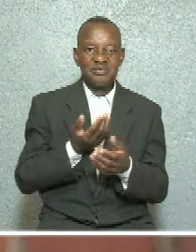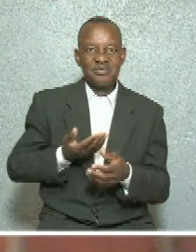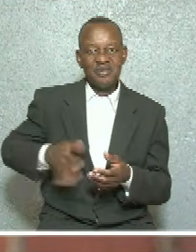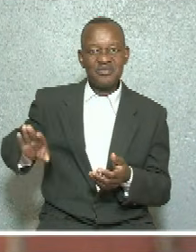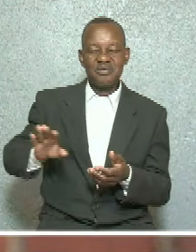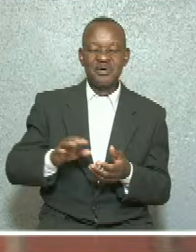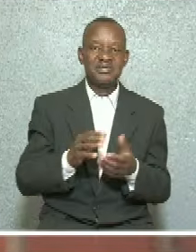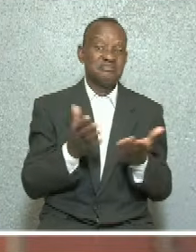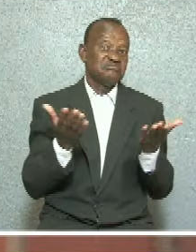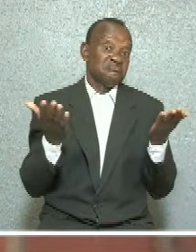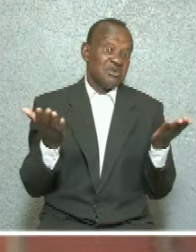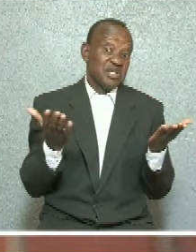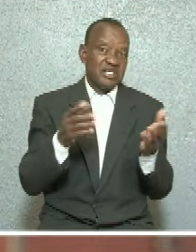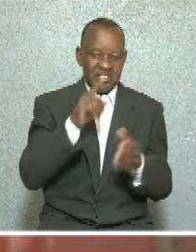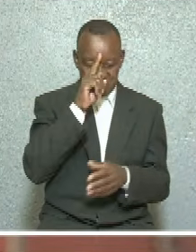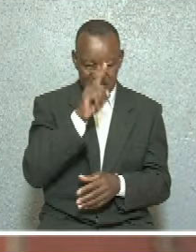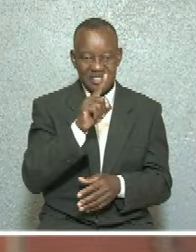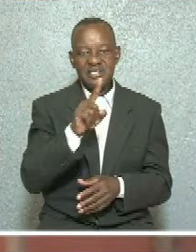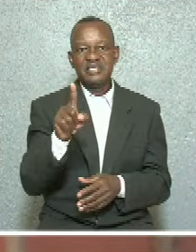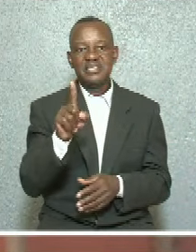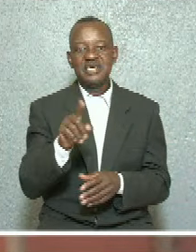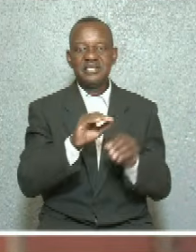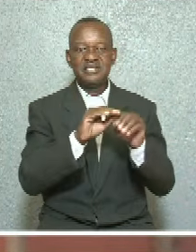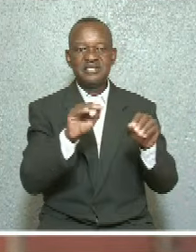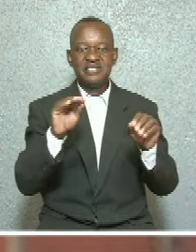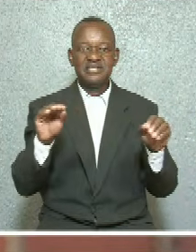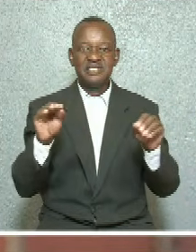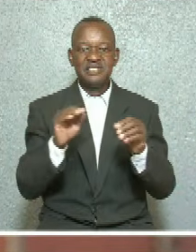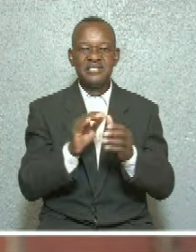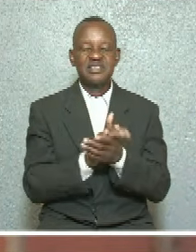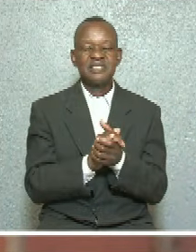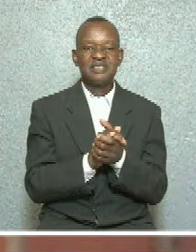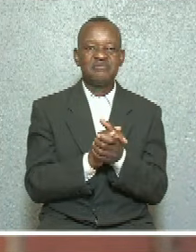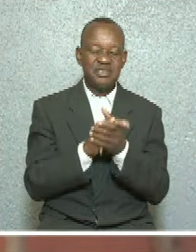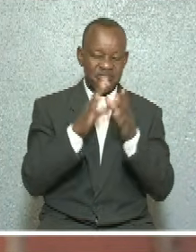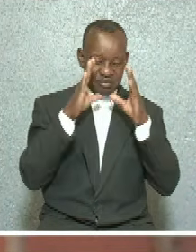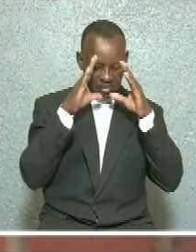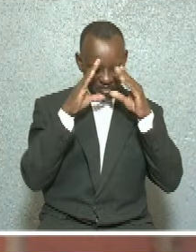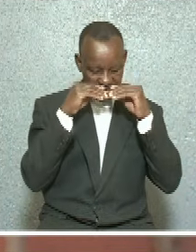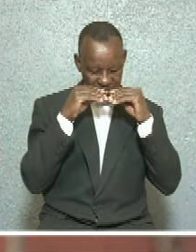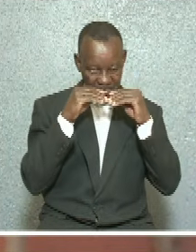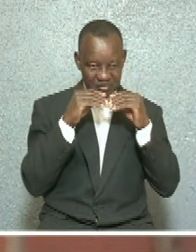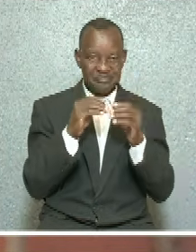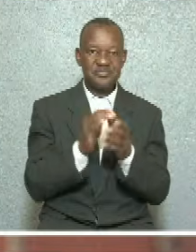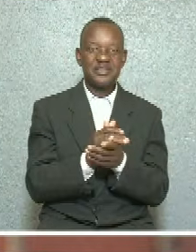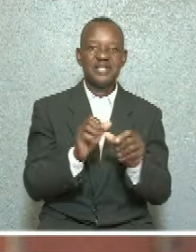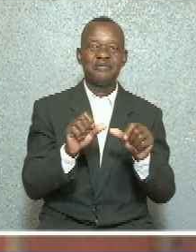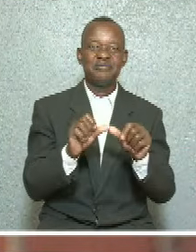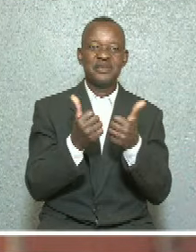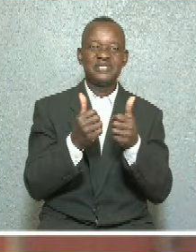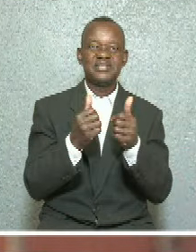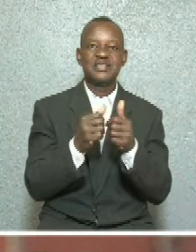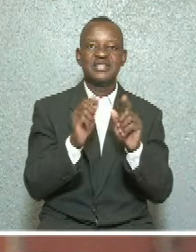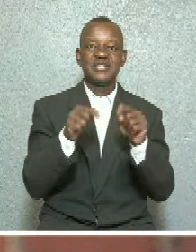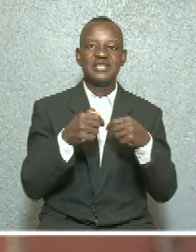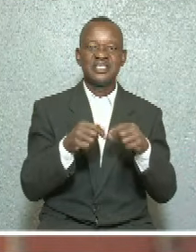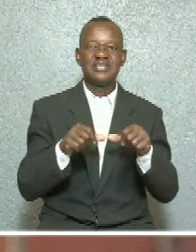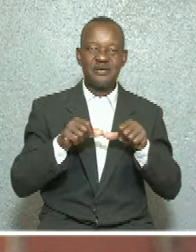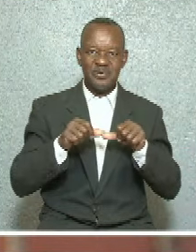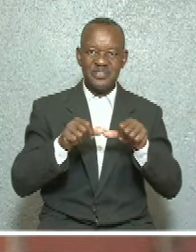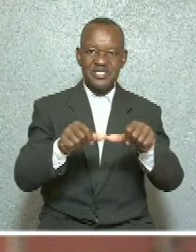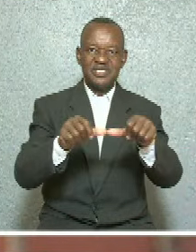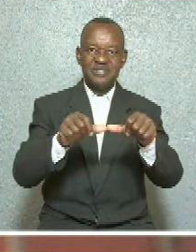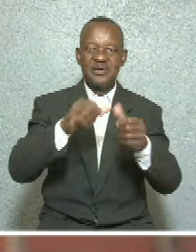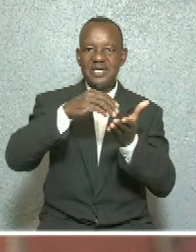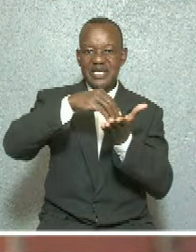learn. If you don't learn, you don't grow. So the second step is to continuously learn. And then maybe